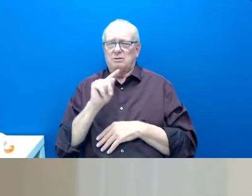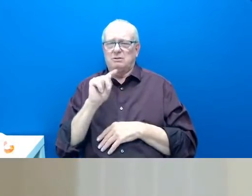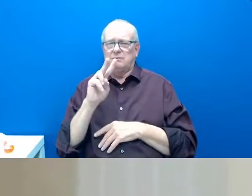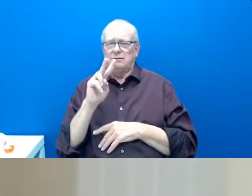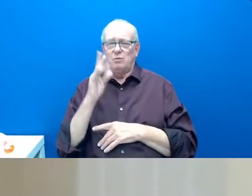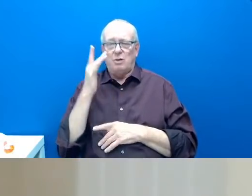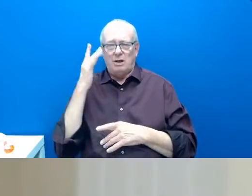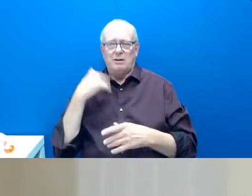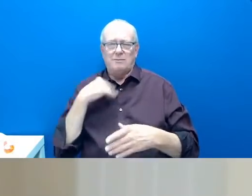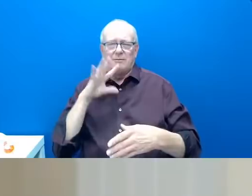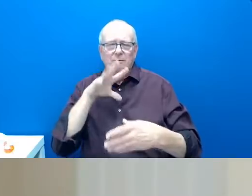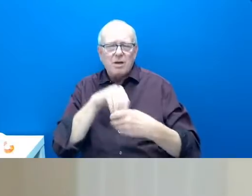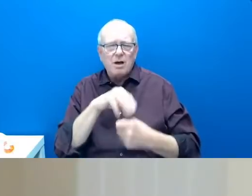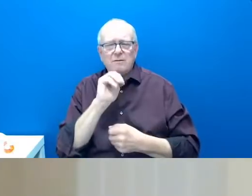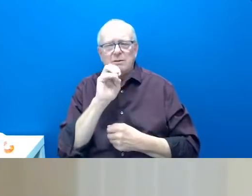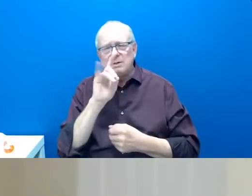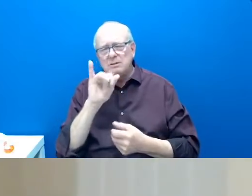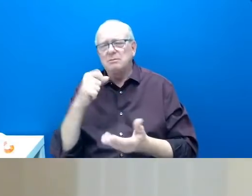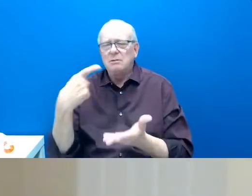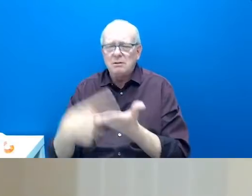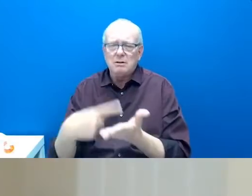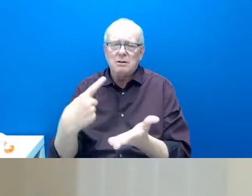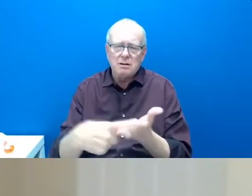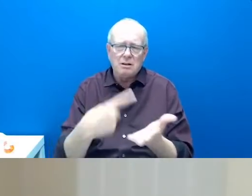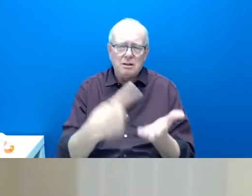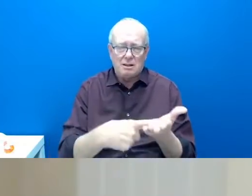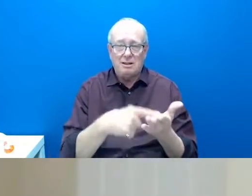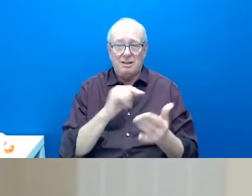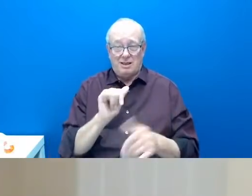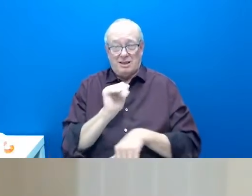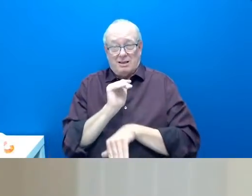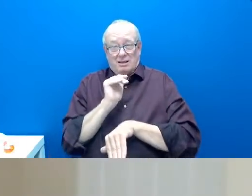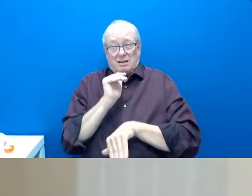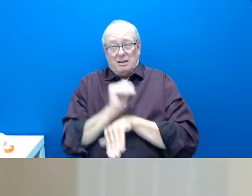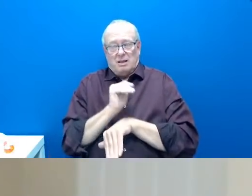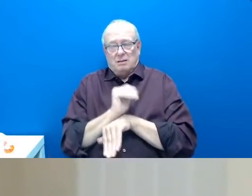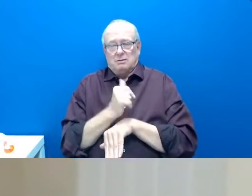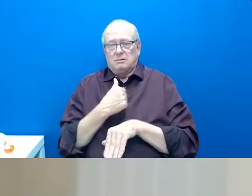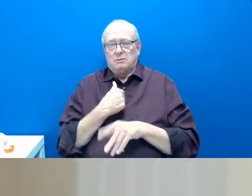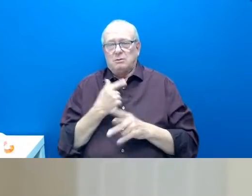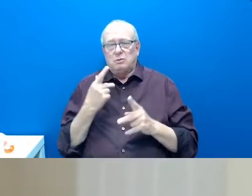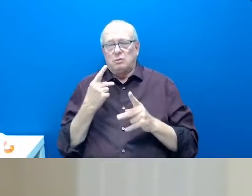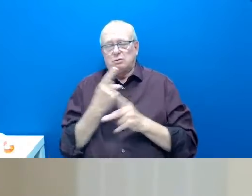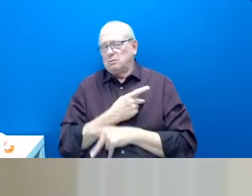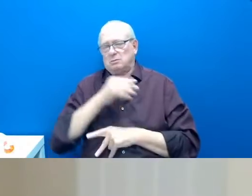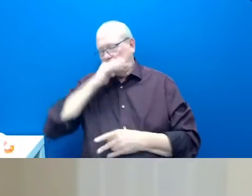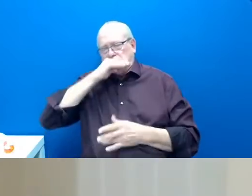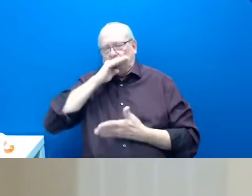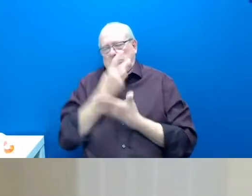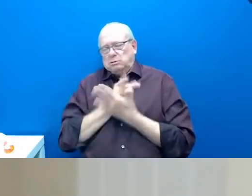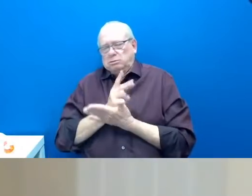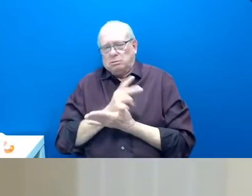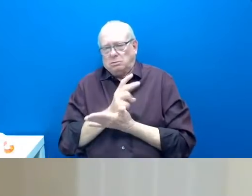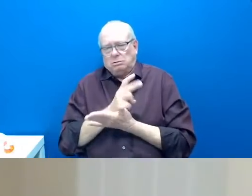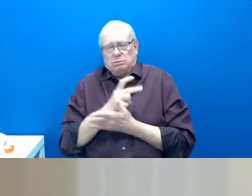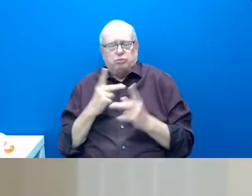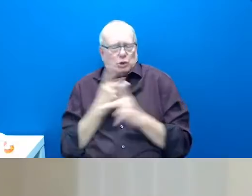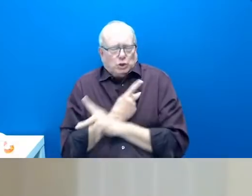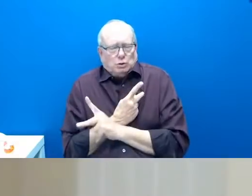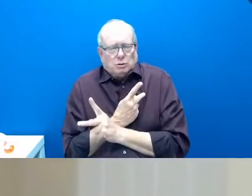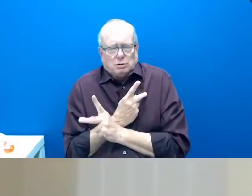That evening, I had the worst seizure I've ever had. It's the first